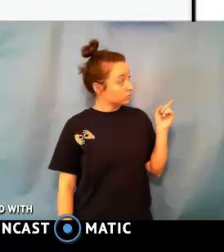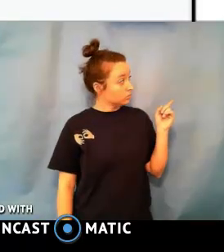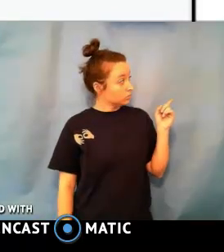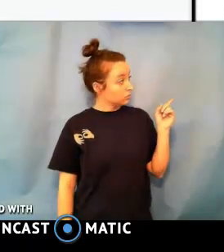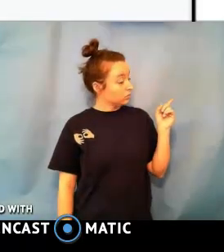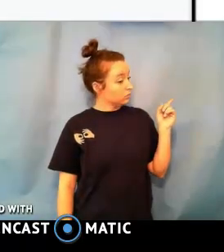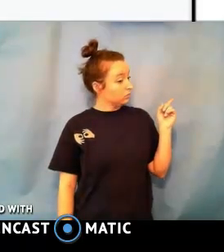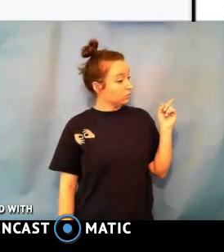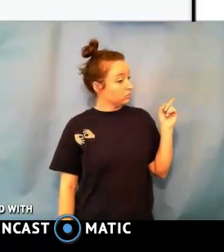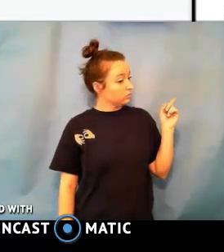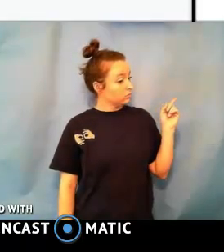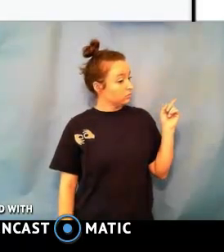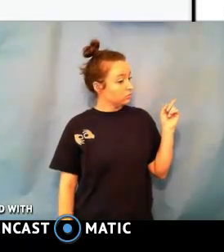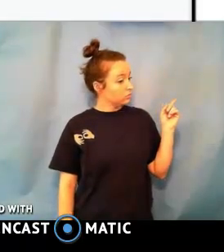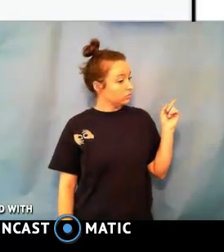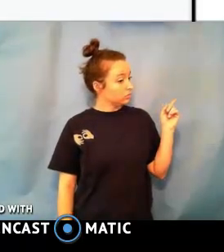9,